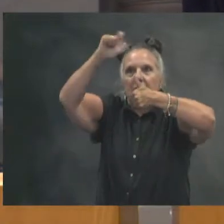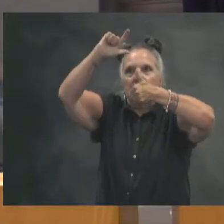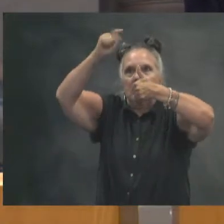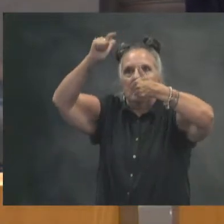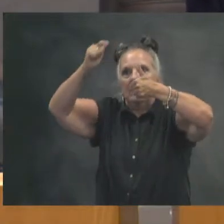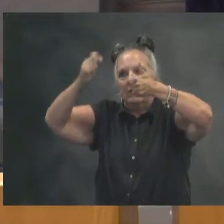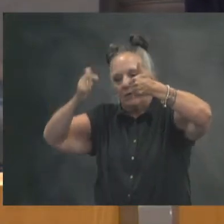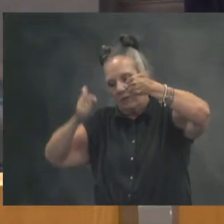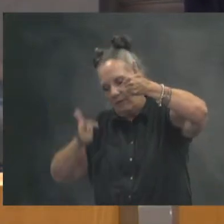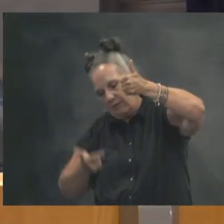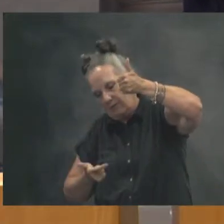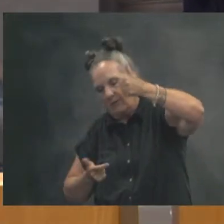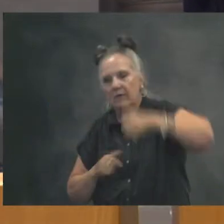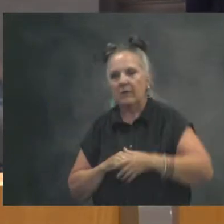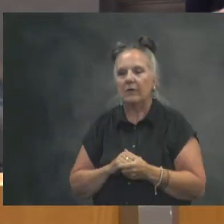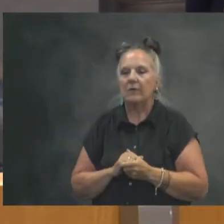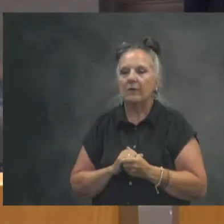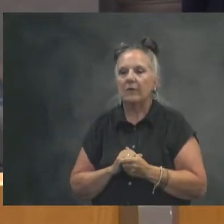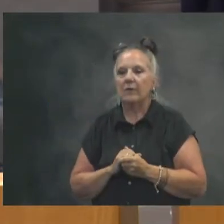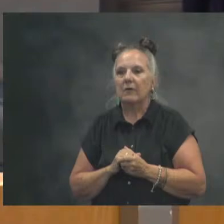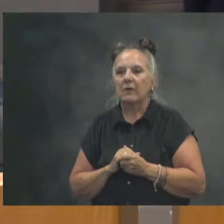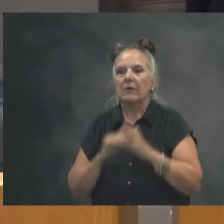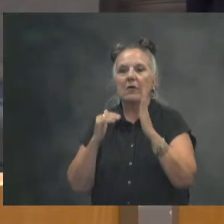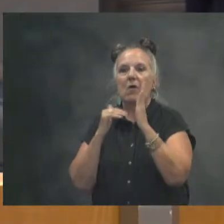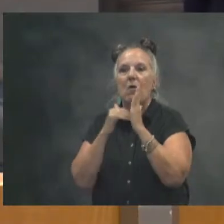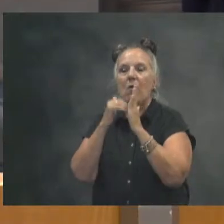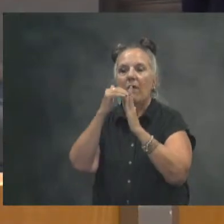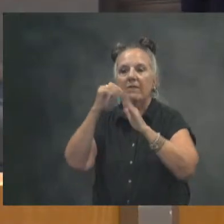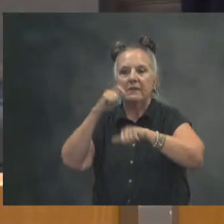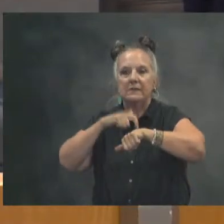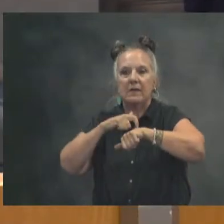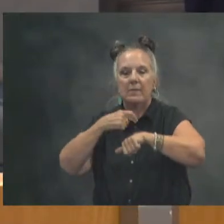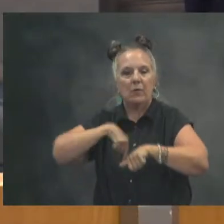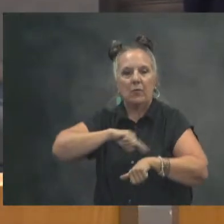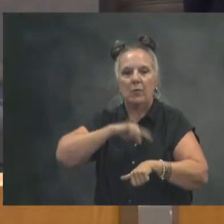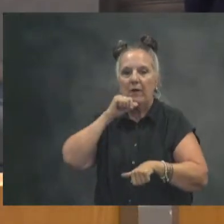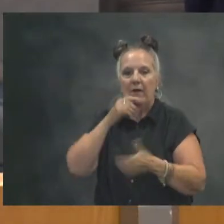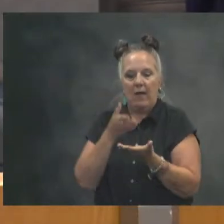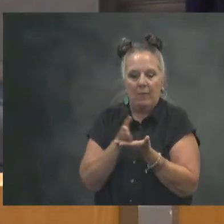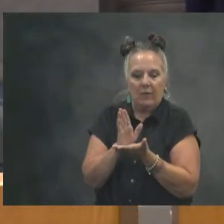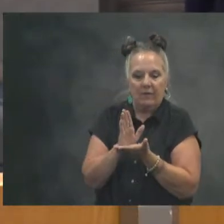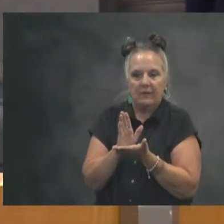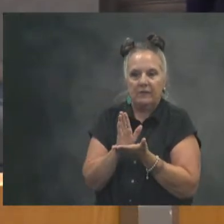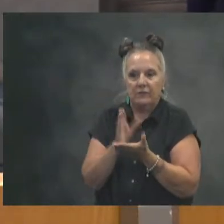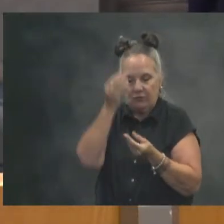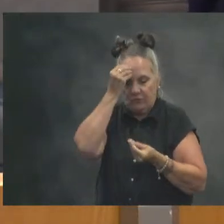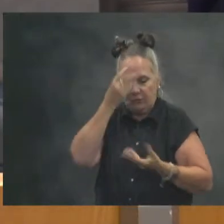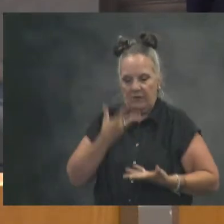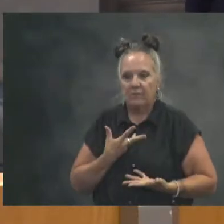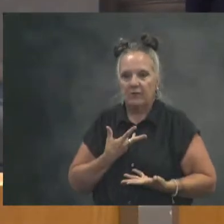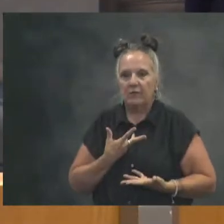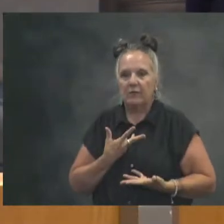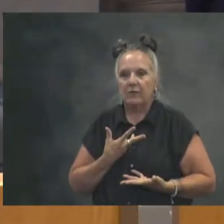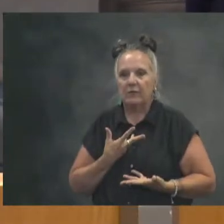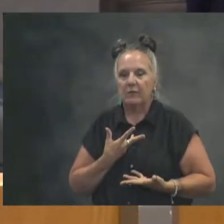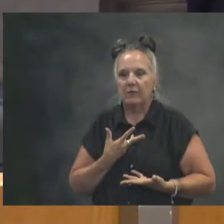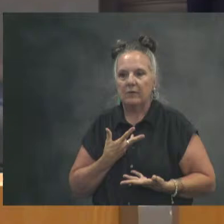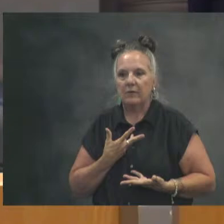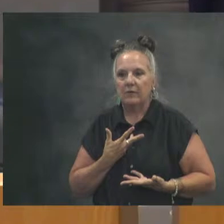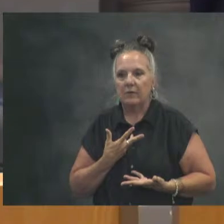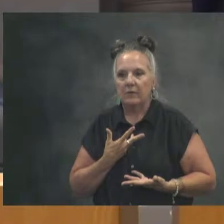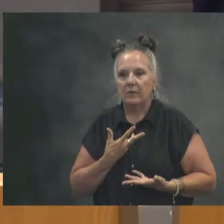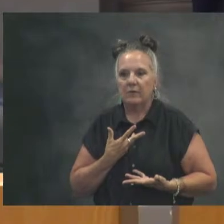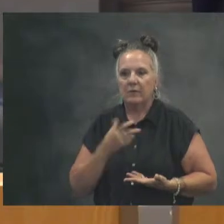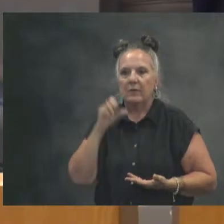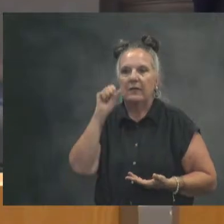and oftentimes we are not privileged to certain information in case that